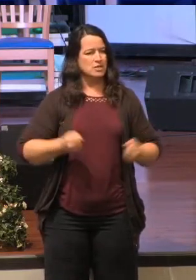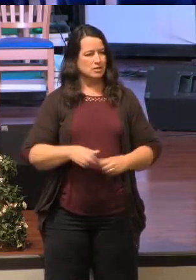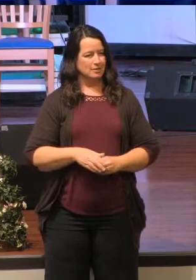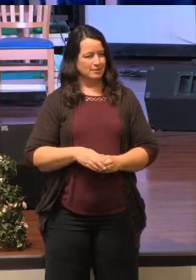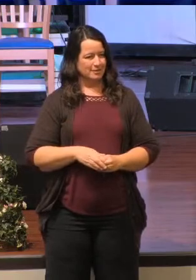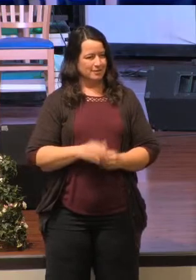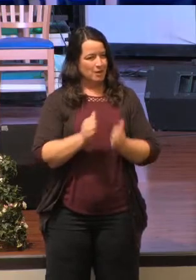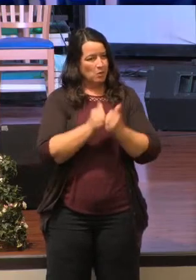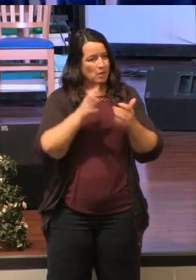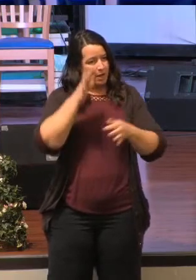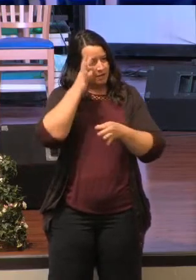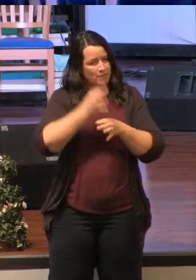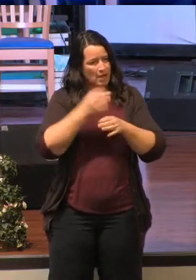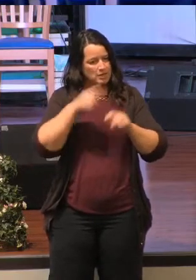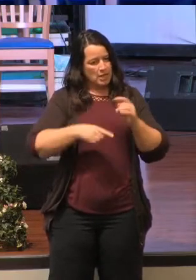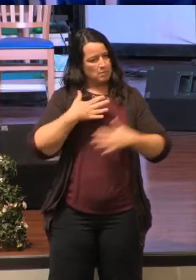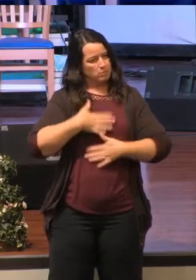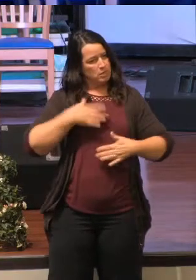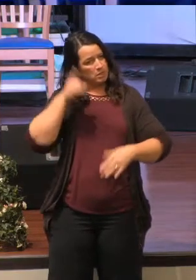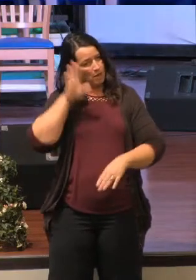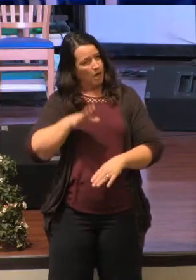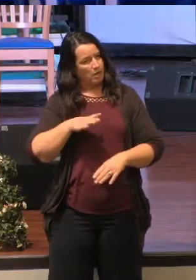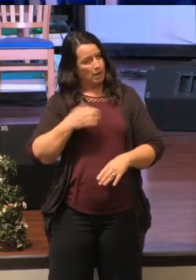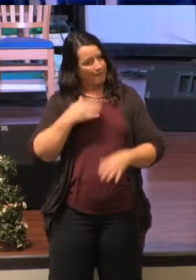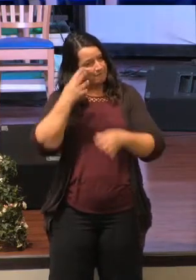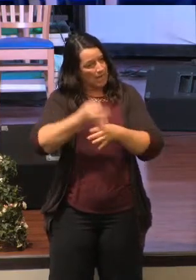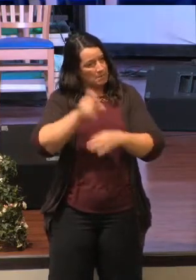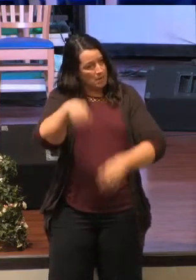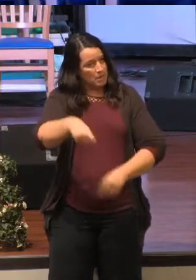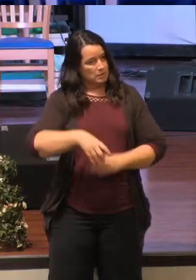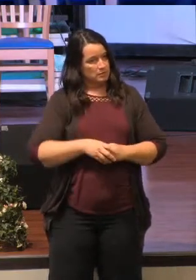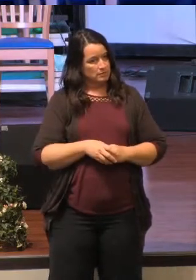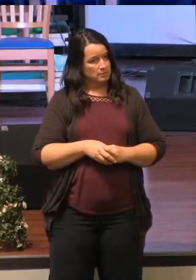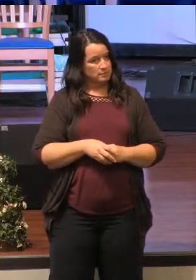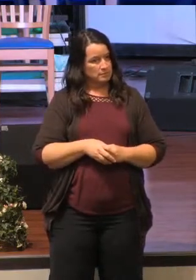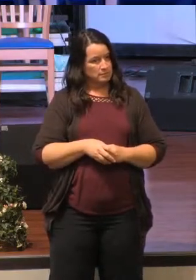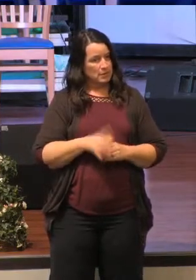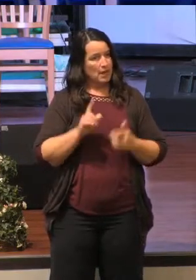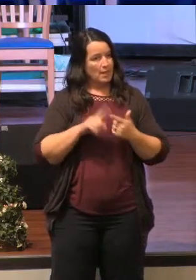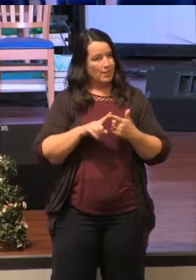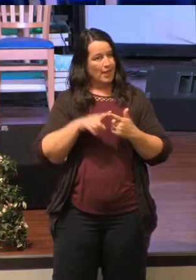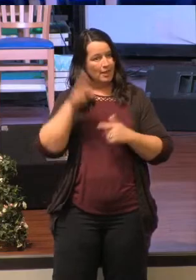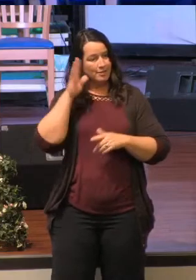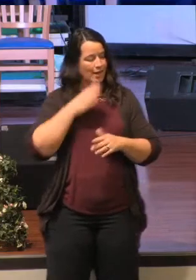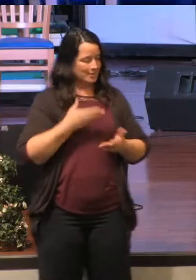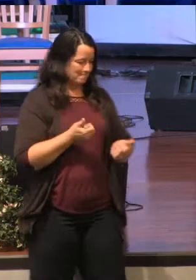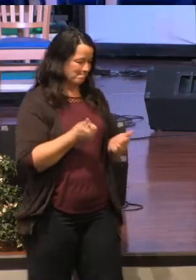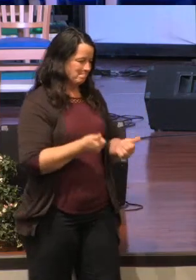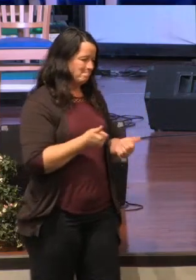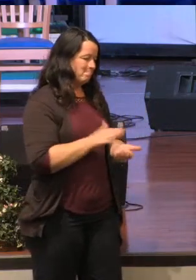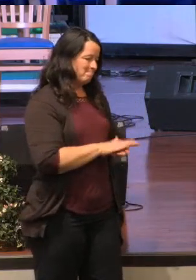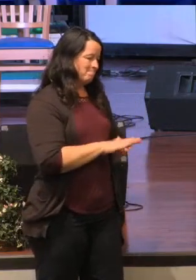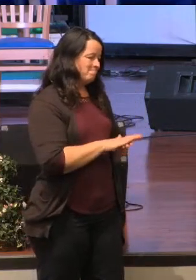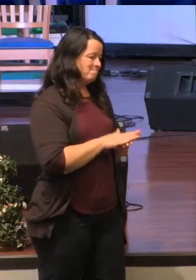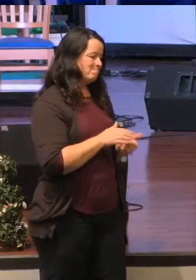Without faith, it's impossible to please God. He that believeth, God must believe that He is, first of all, and that He's a rewarder of those who diligently seek